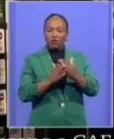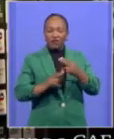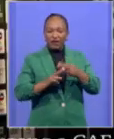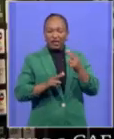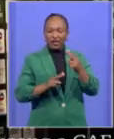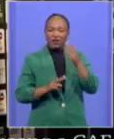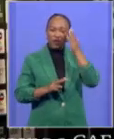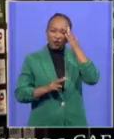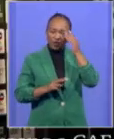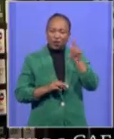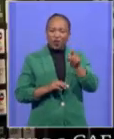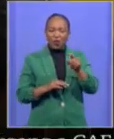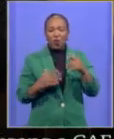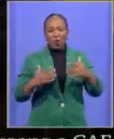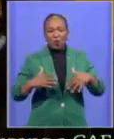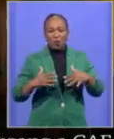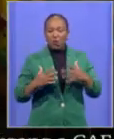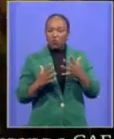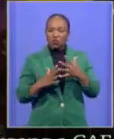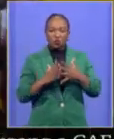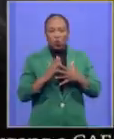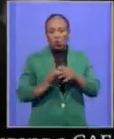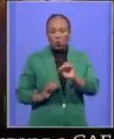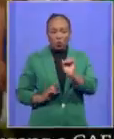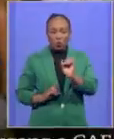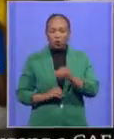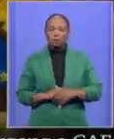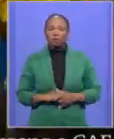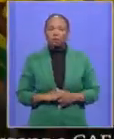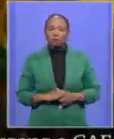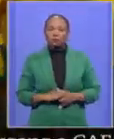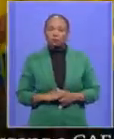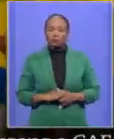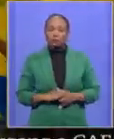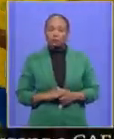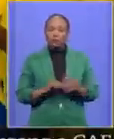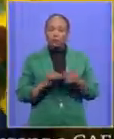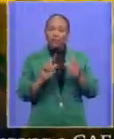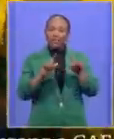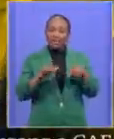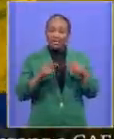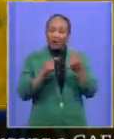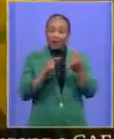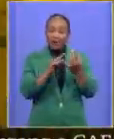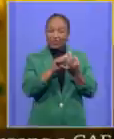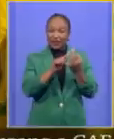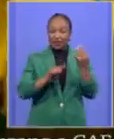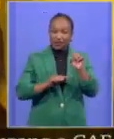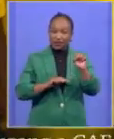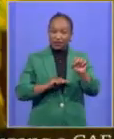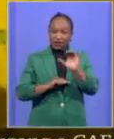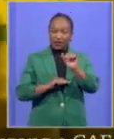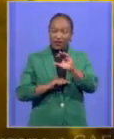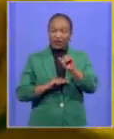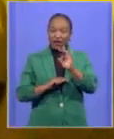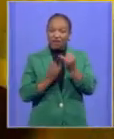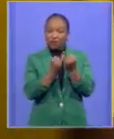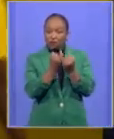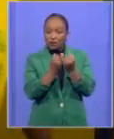that we know it's not a joke. Ntwa ya dihlopha tse tharo tsa Afrika Borwa tlhodisanong ya CAF e ntse e tswela